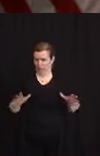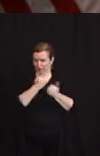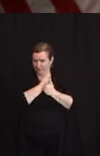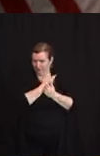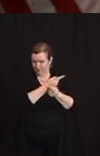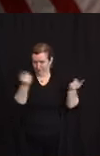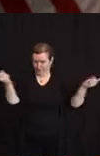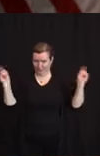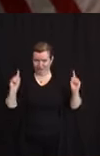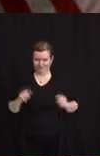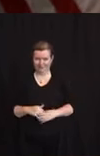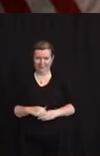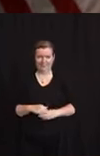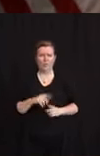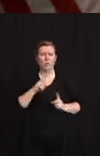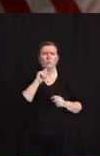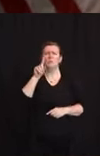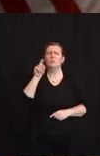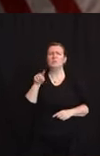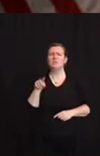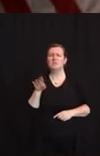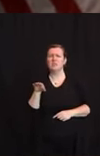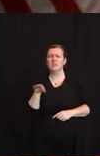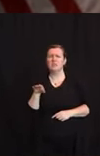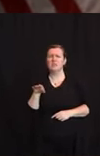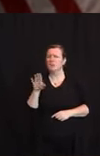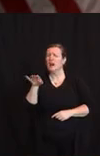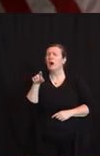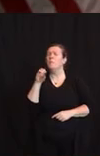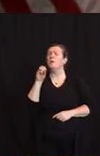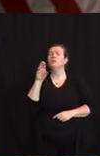still? My answer stands. We'll come down to Elise. Thank you.